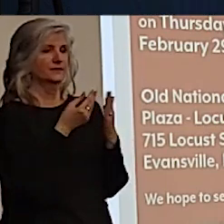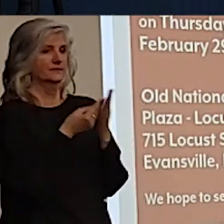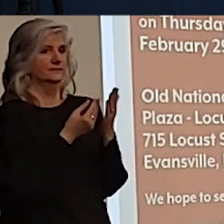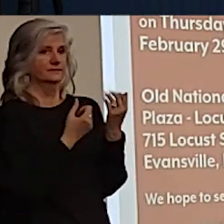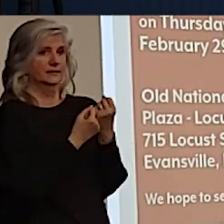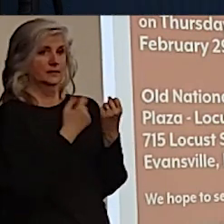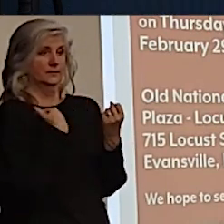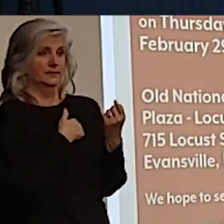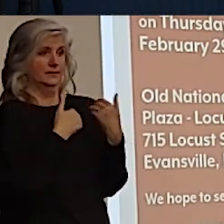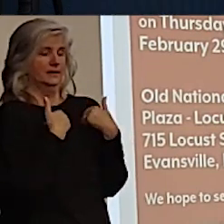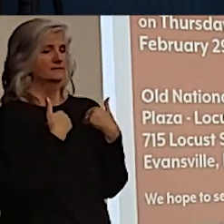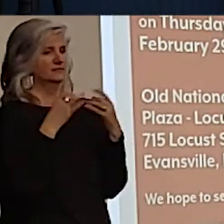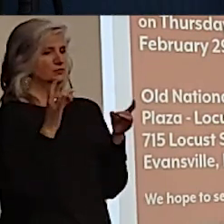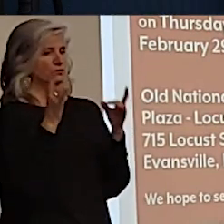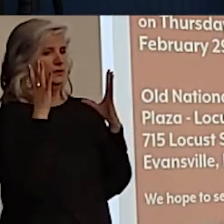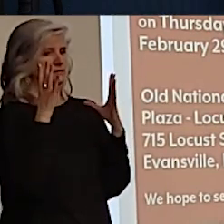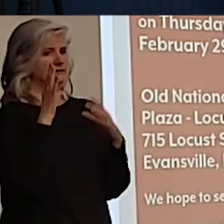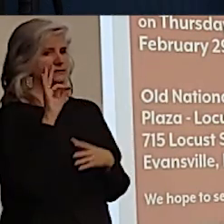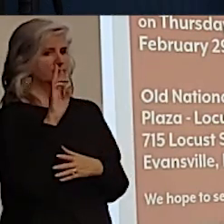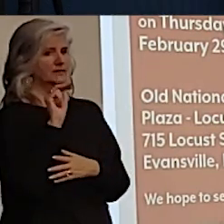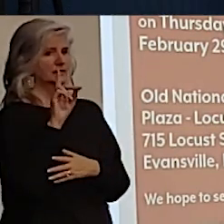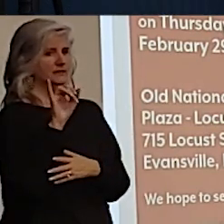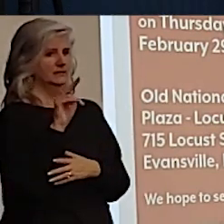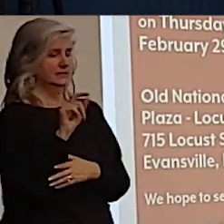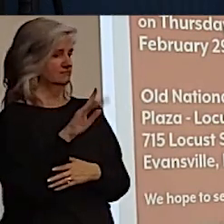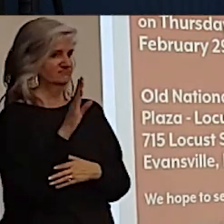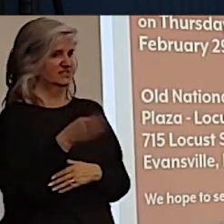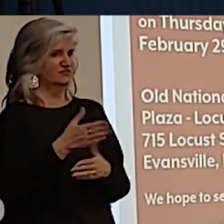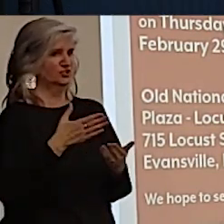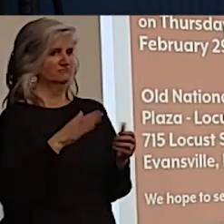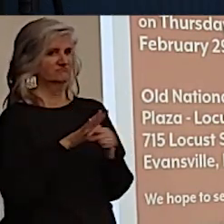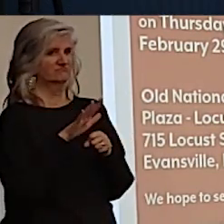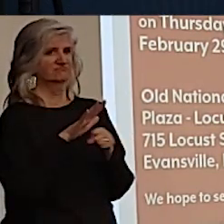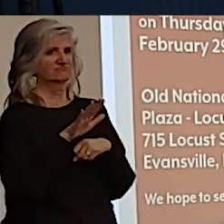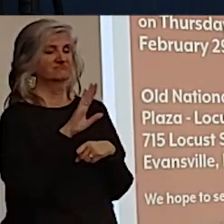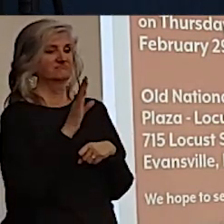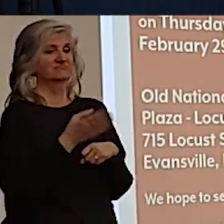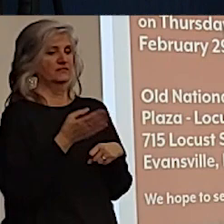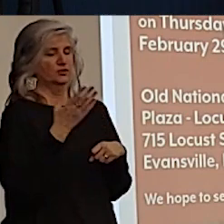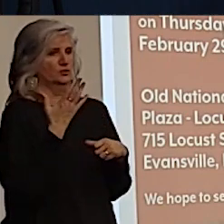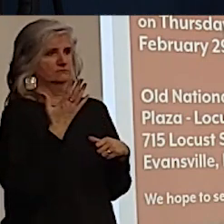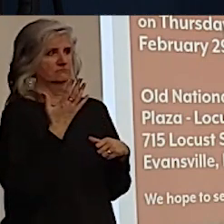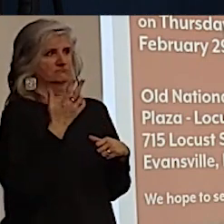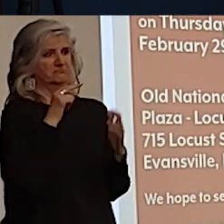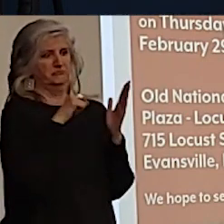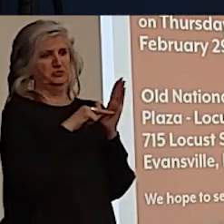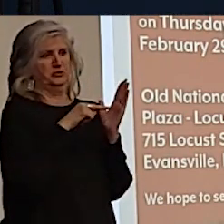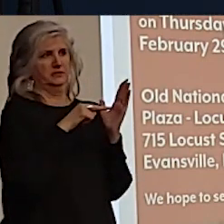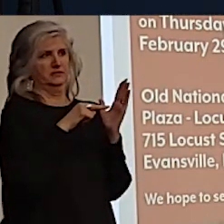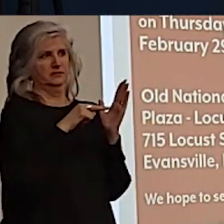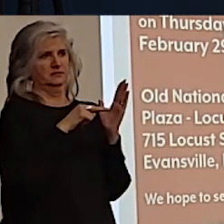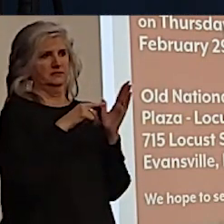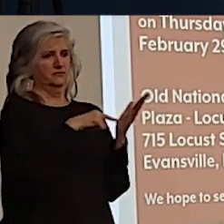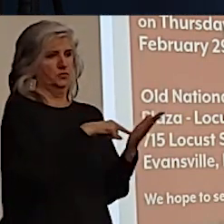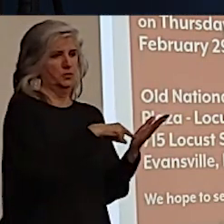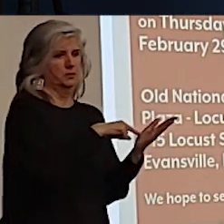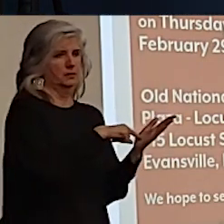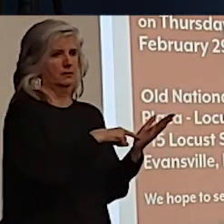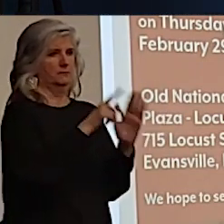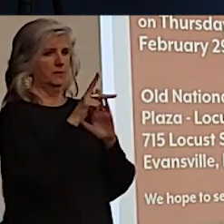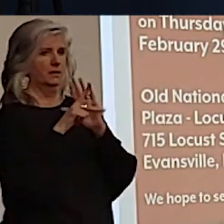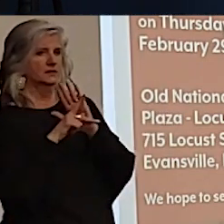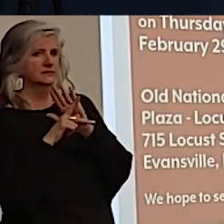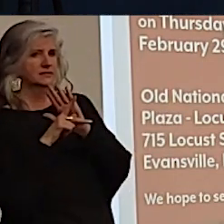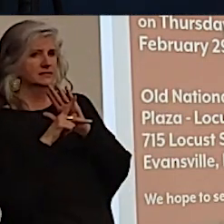have in Indiana is for crisis funding, and it's never enough. We never look at the affordability side of things, and a policy